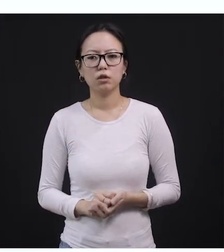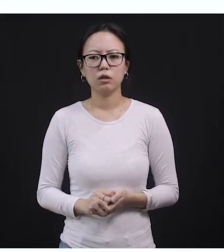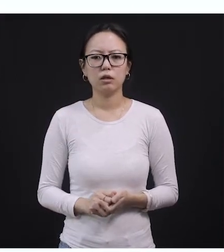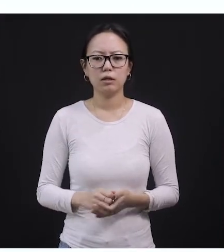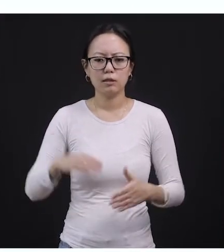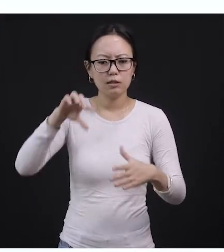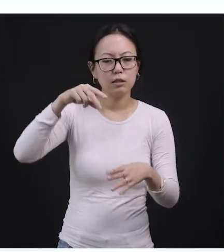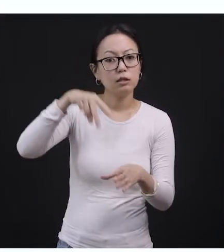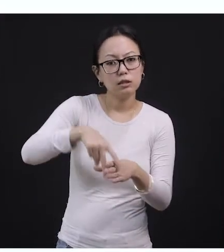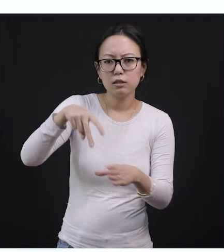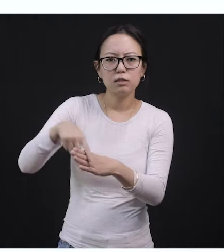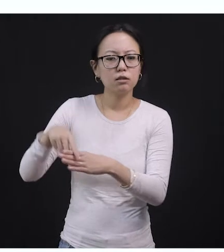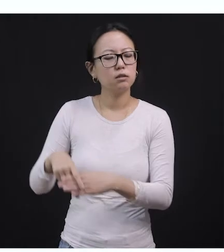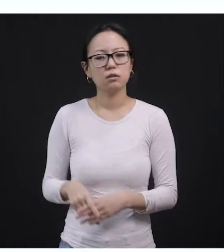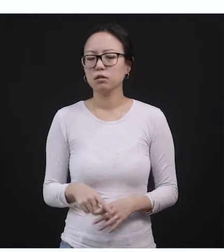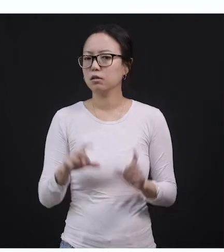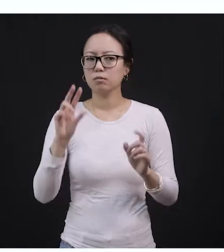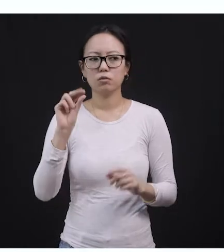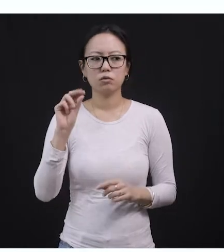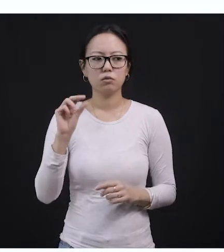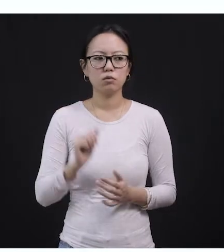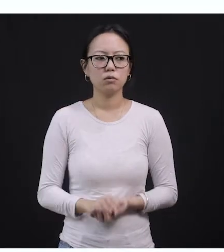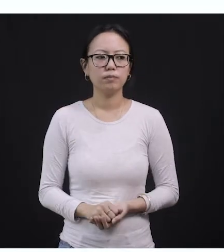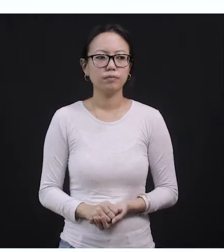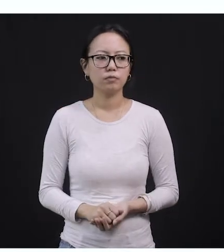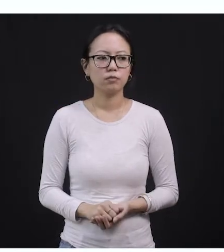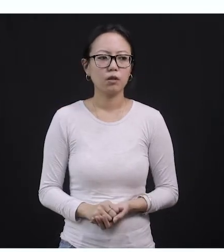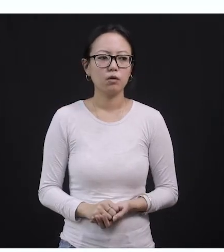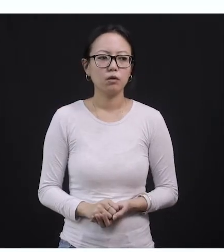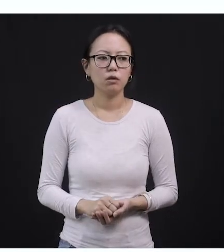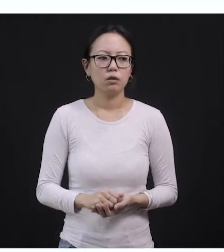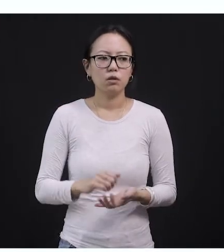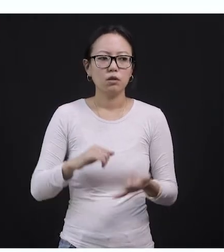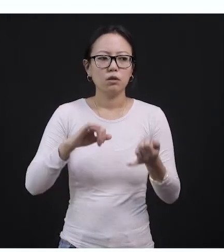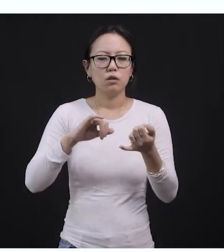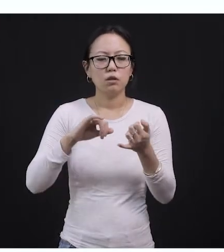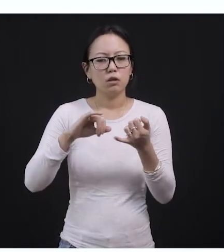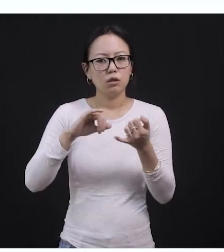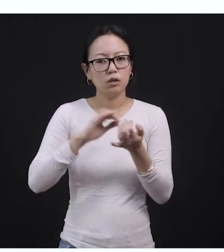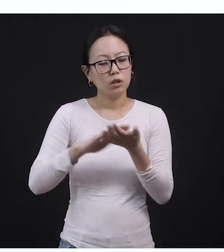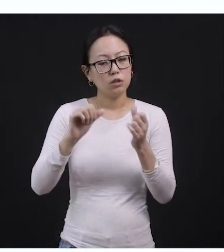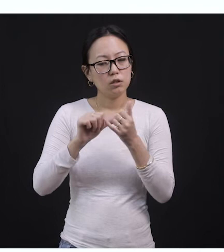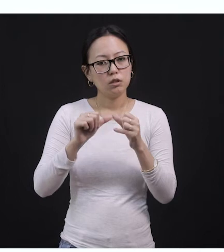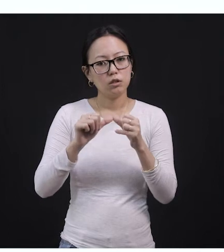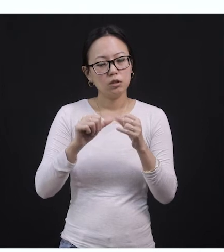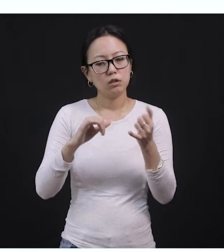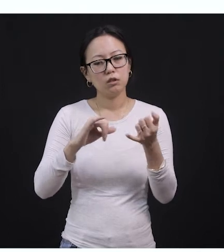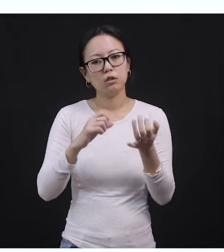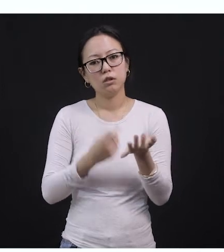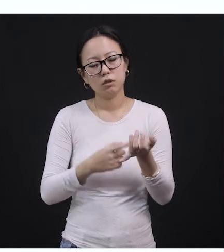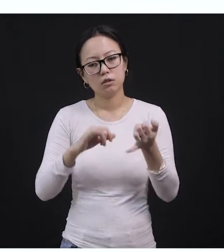Now about Harsha's assemblies. I told you that Harsha was a follower of Shiva, that is a Hindu